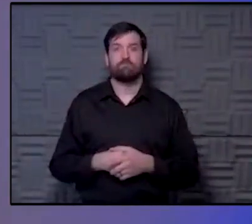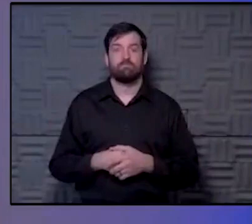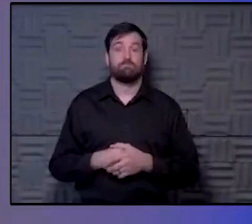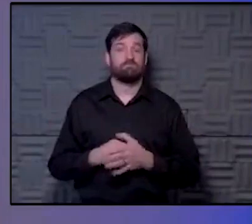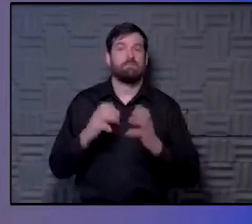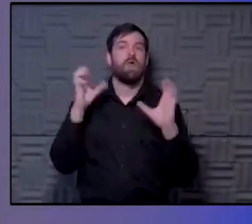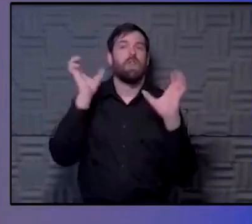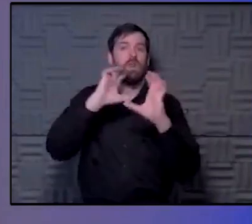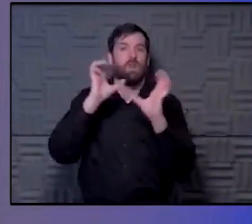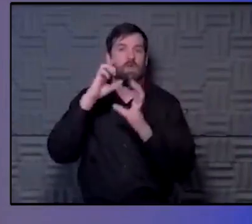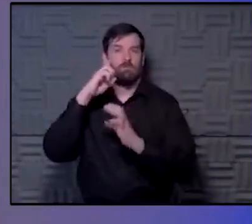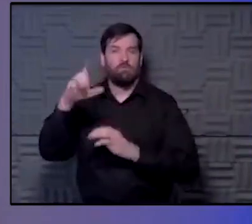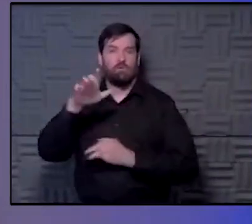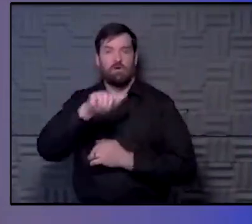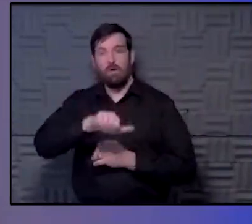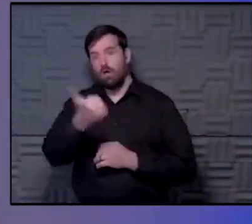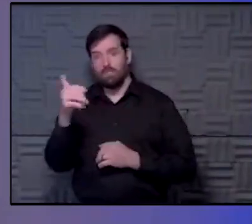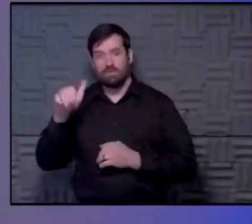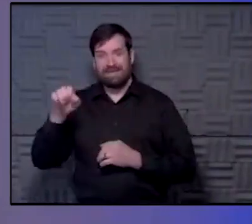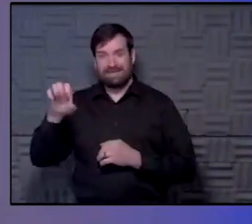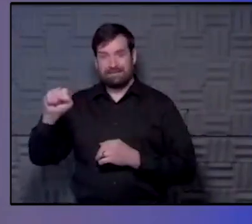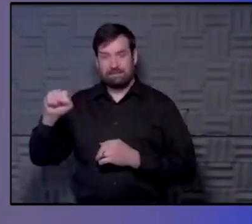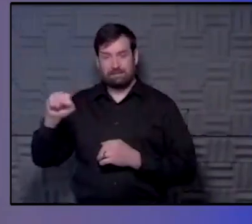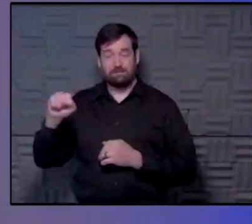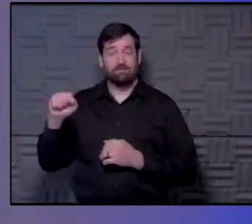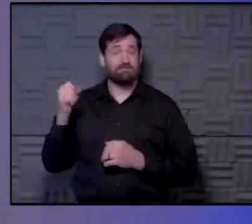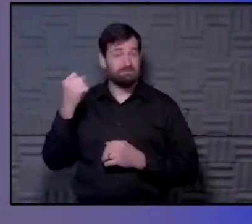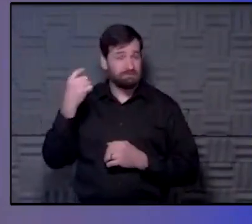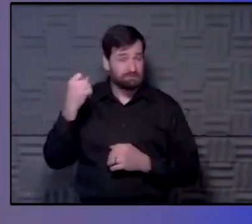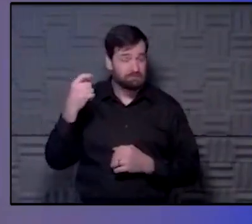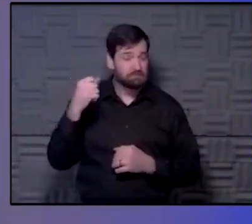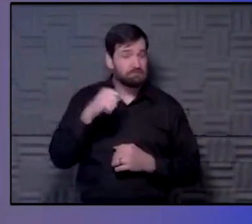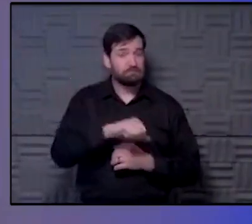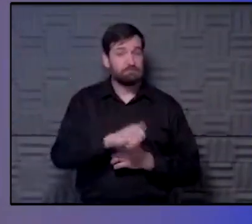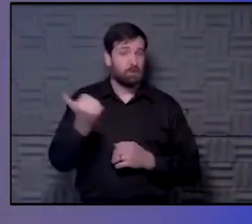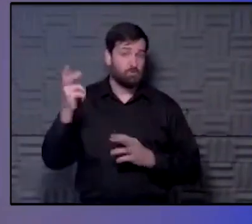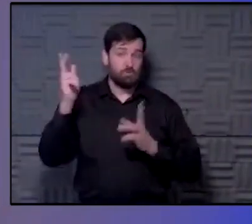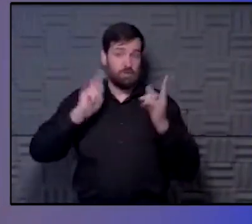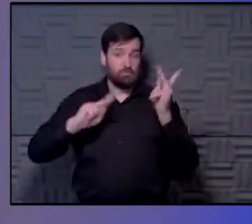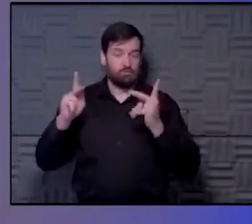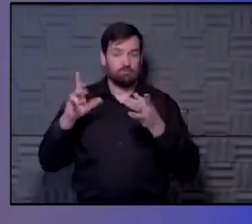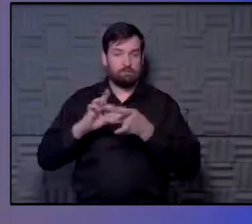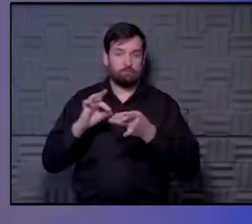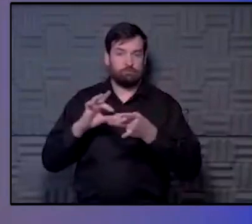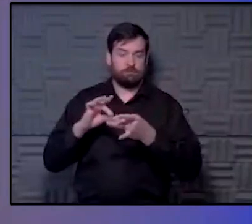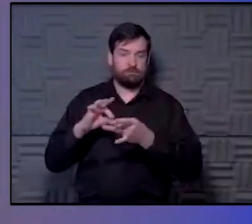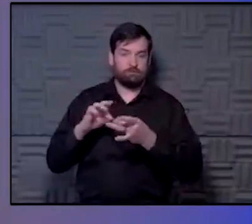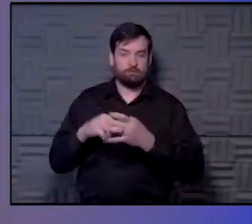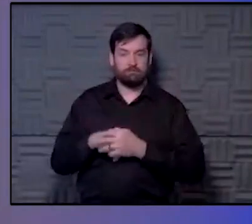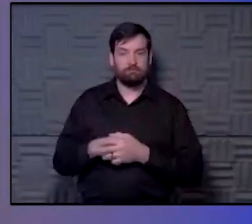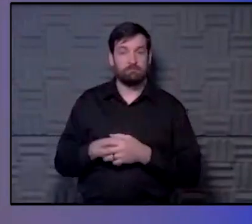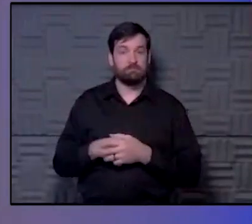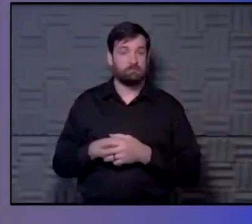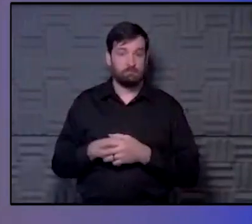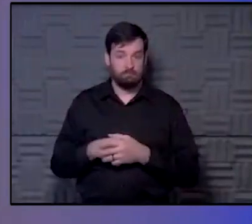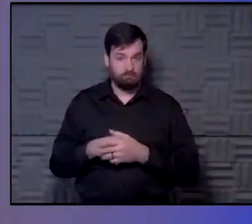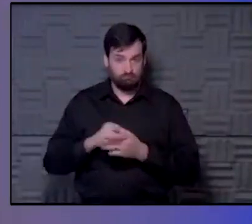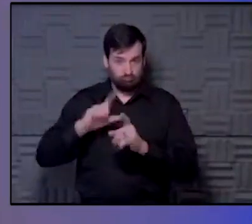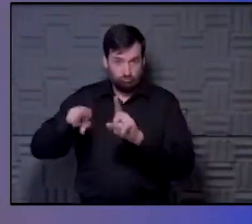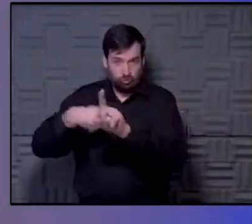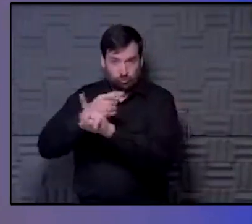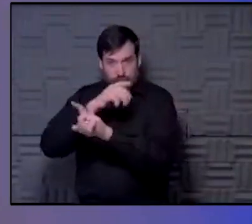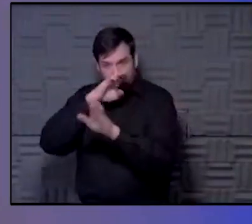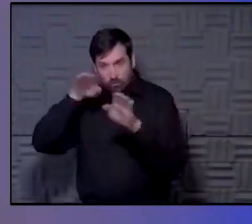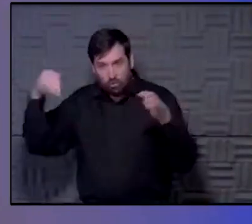other cases. Then the denominator, as other people have said on the panel, is, are we just looking at women